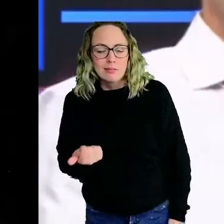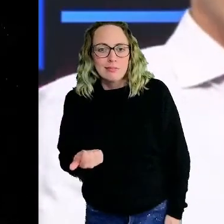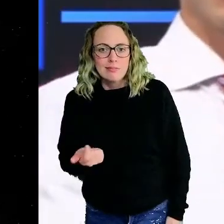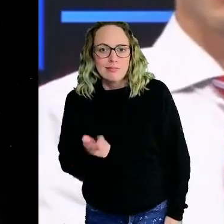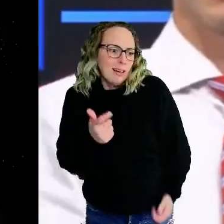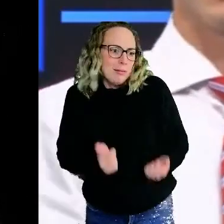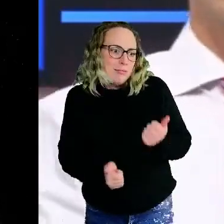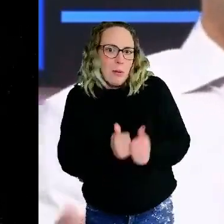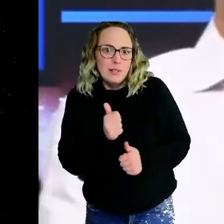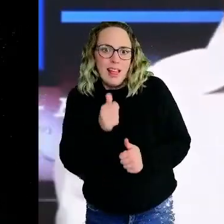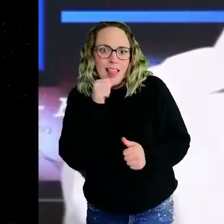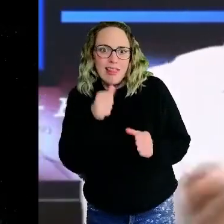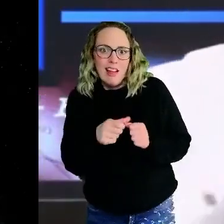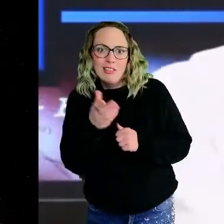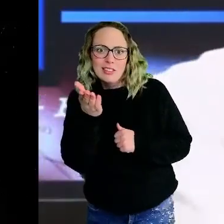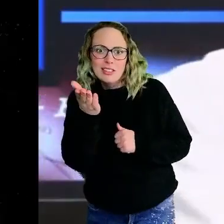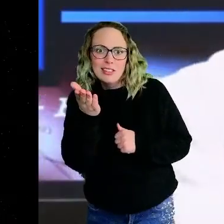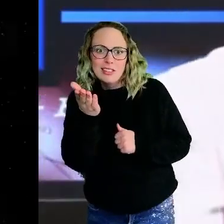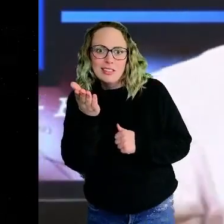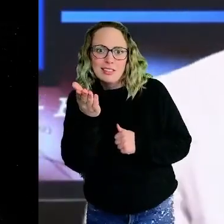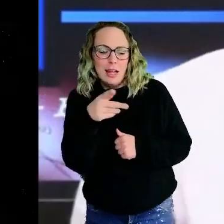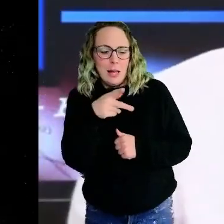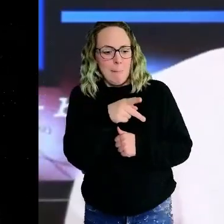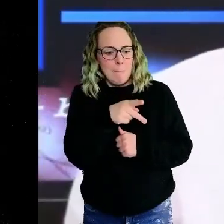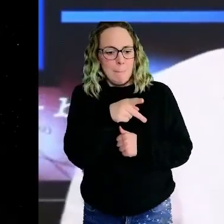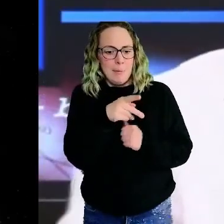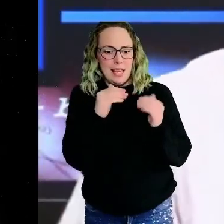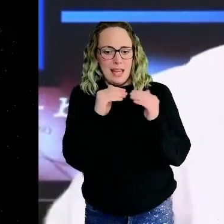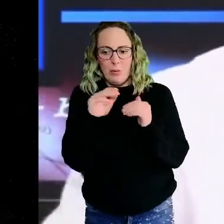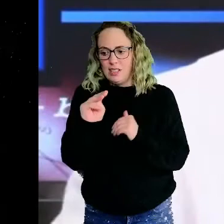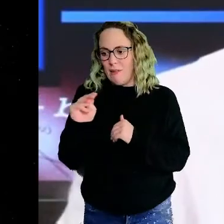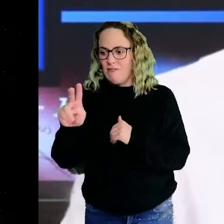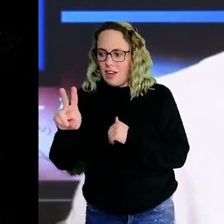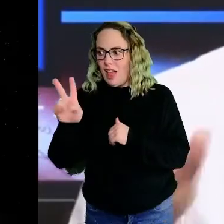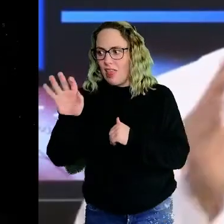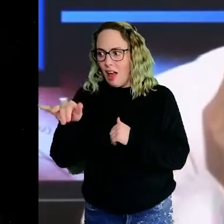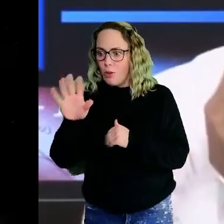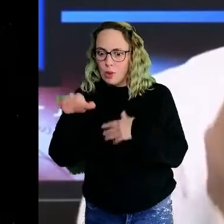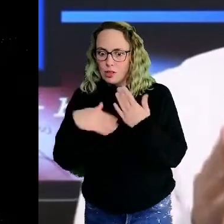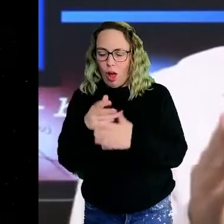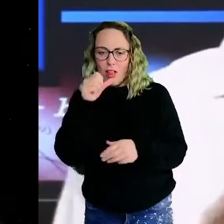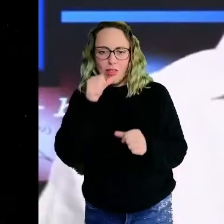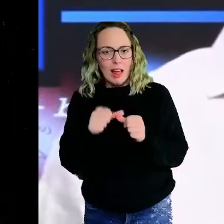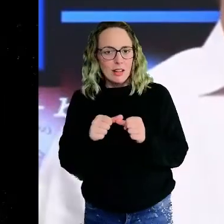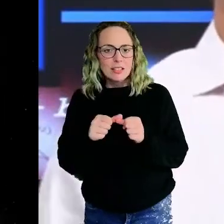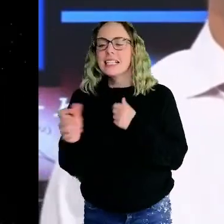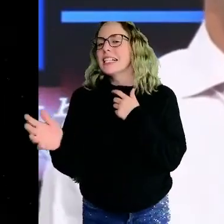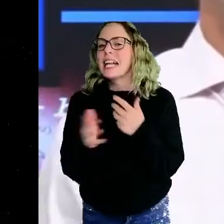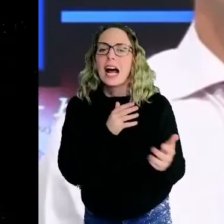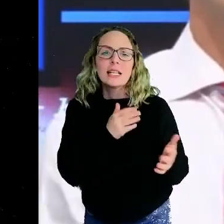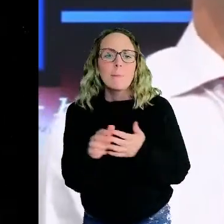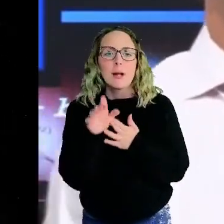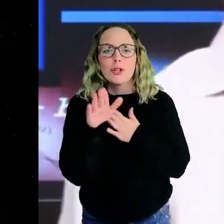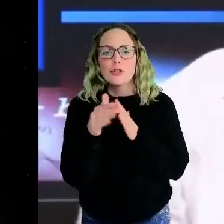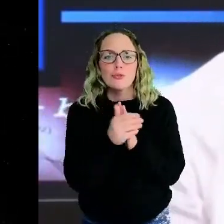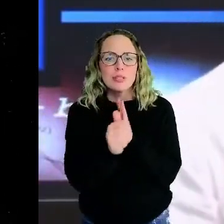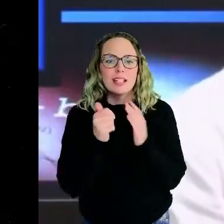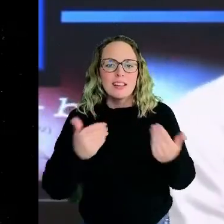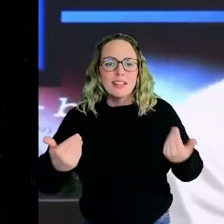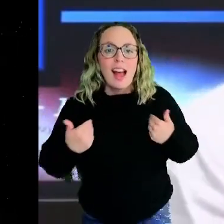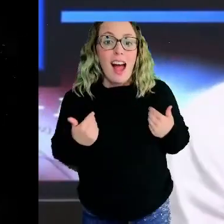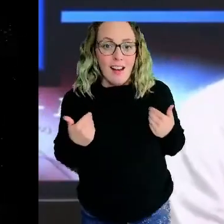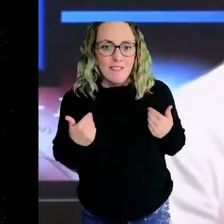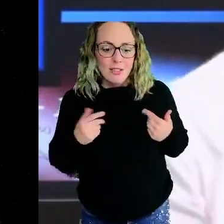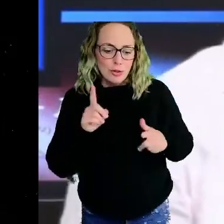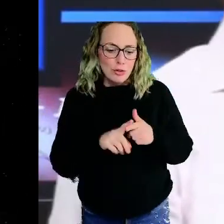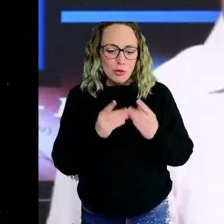mostly letters here. And P equals MV was all letters as well, but it didn't matter. You've got the skills to solve for any